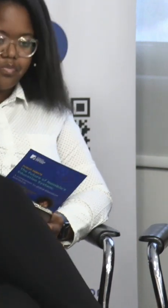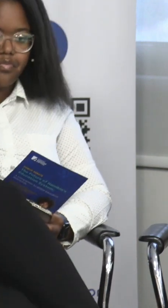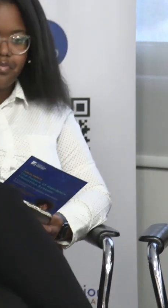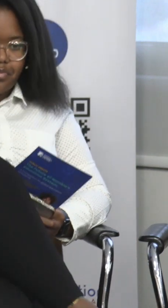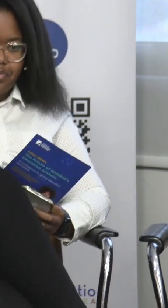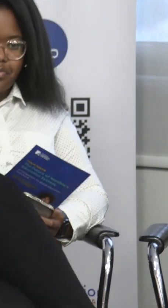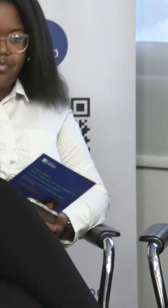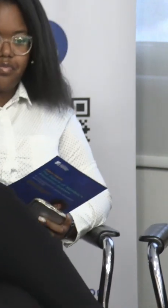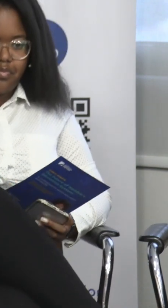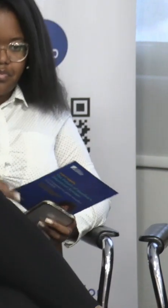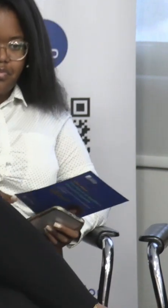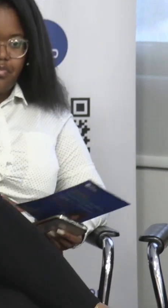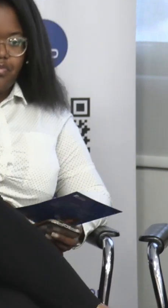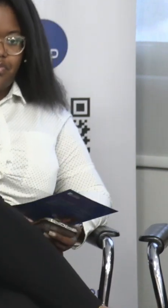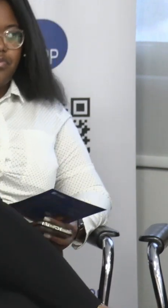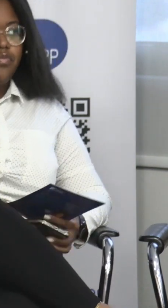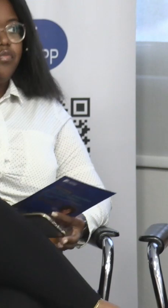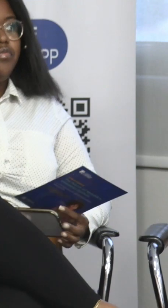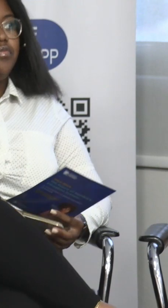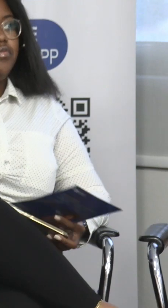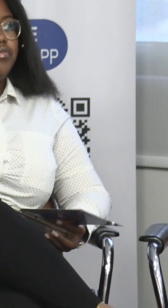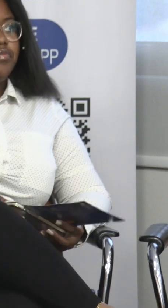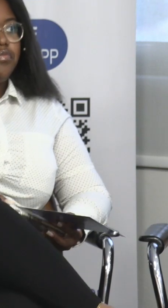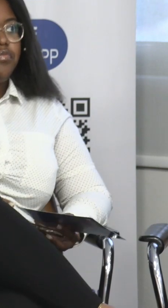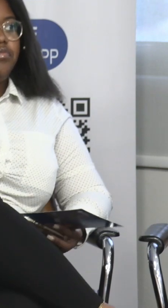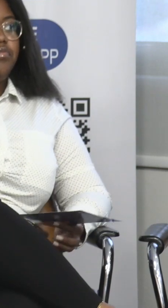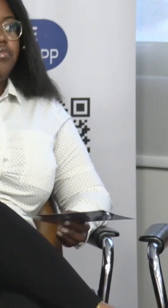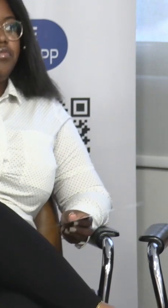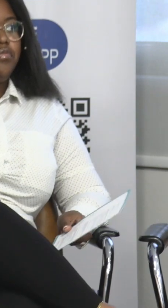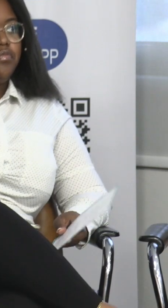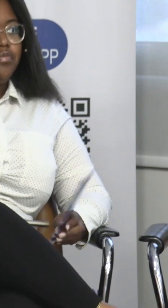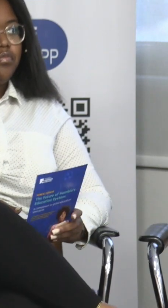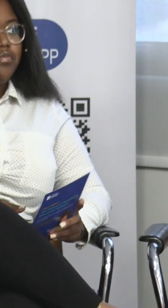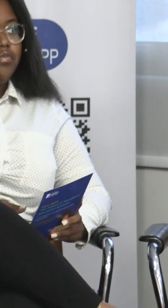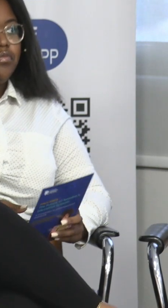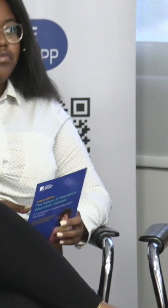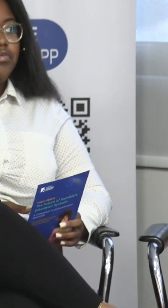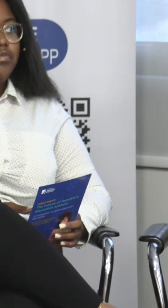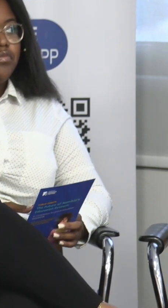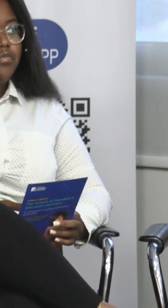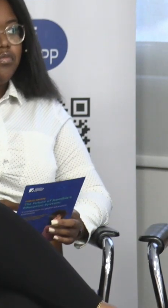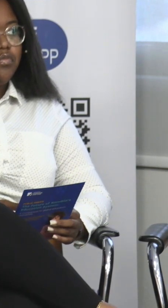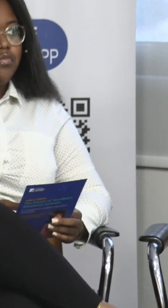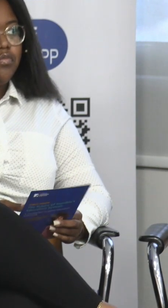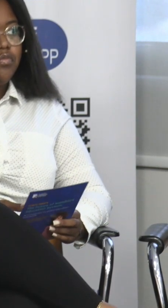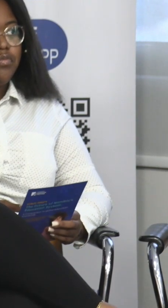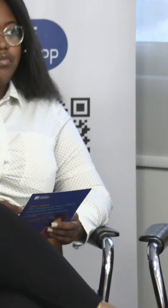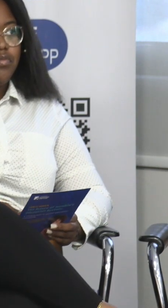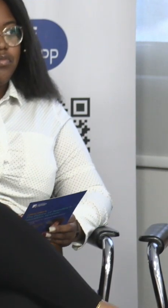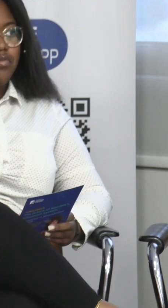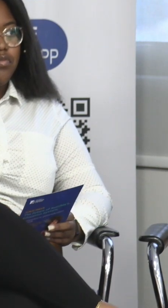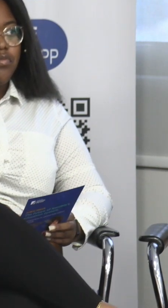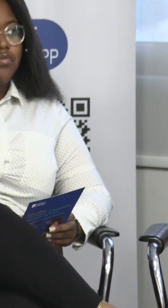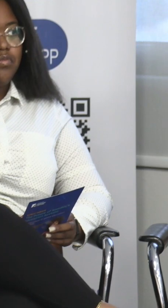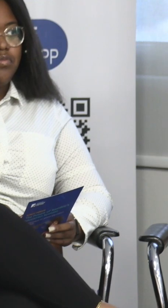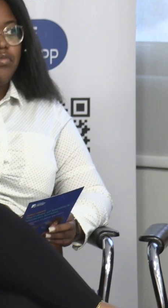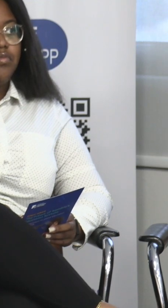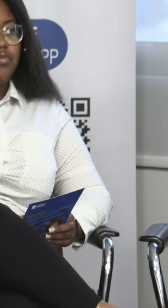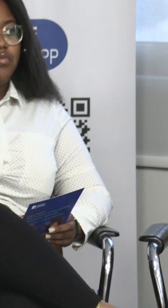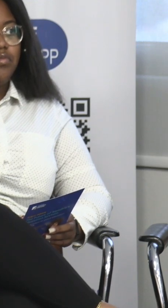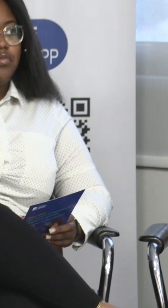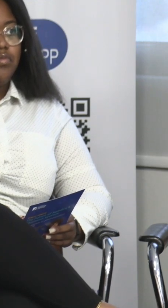839,000 learners, and they get a 66%, secondary gets 24%, and then the remaining